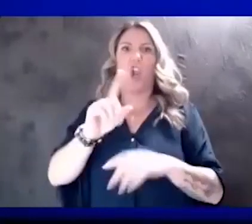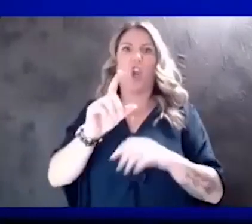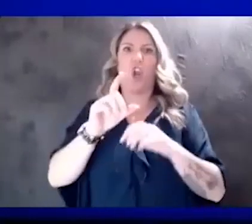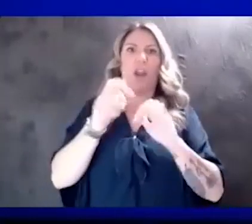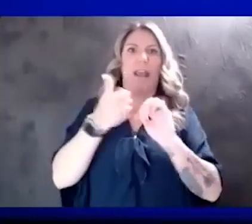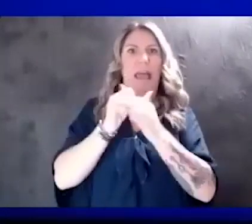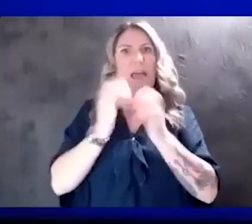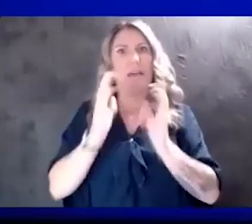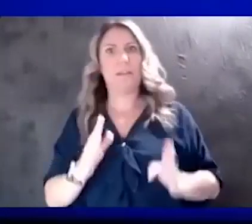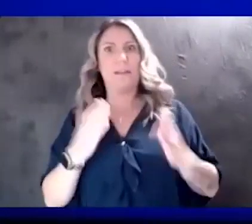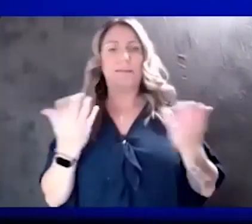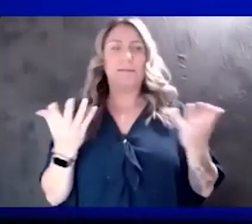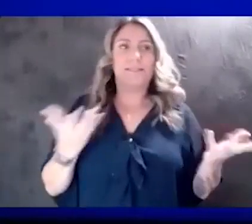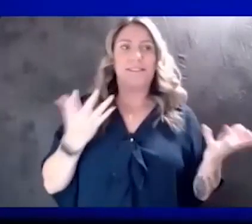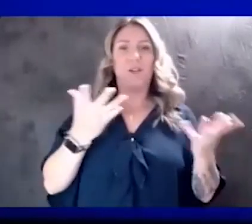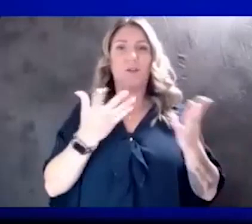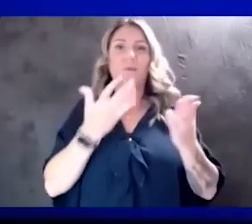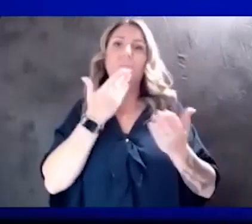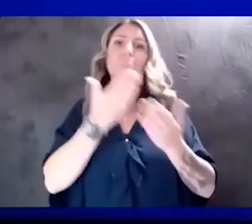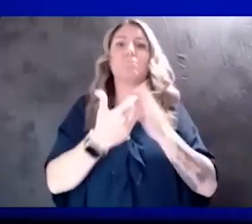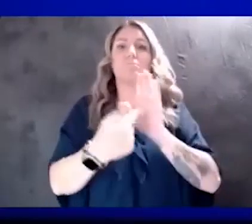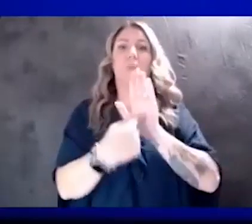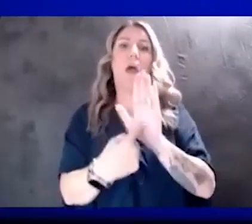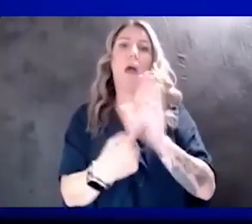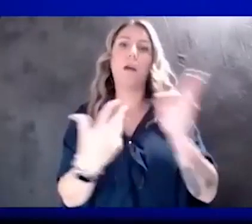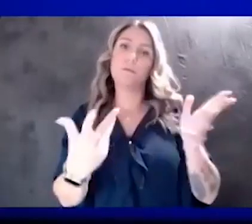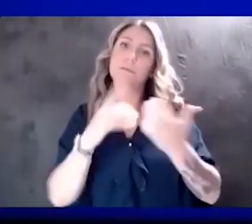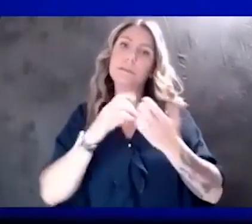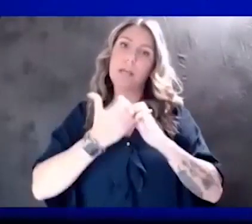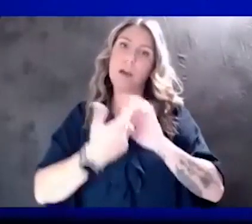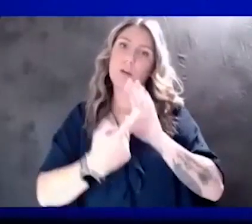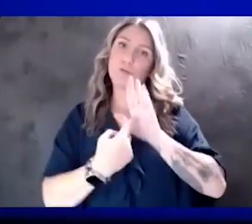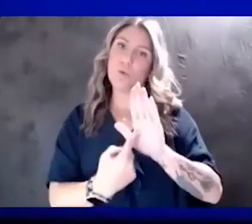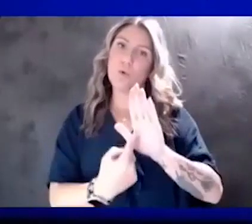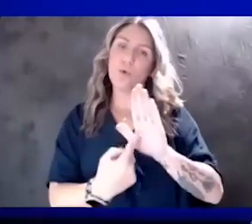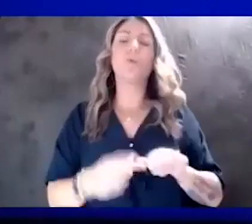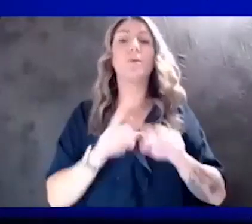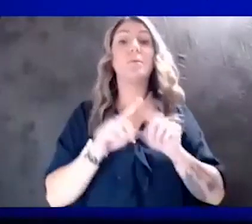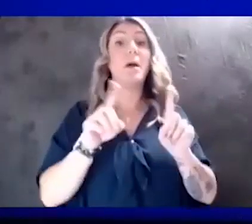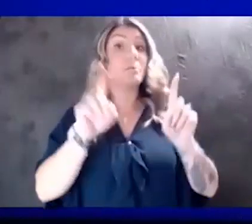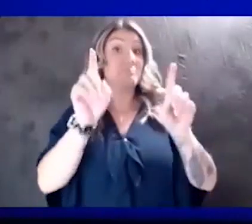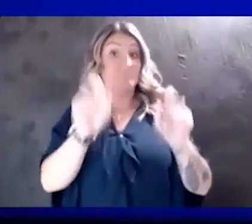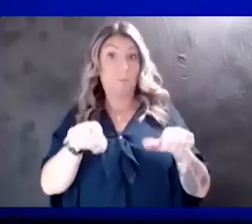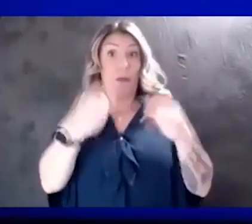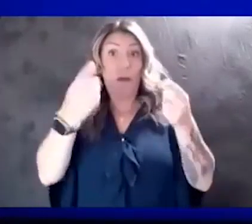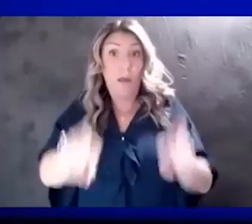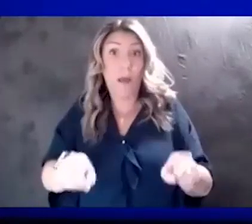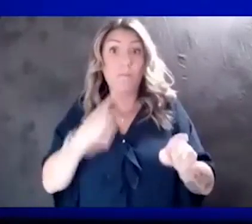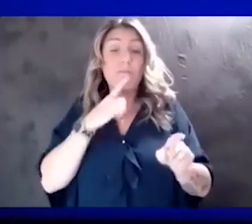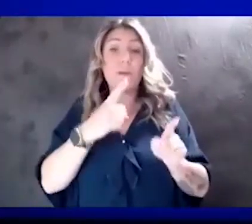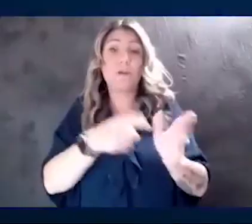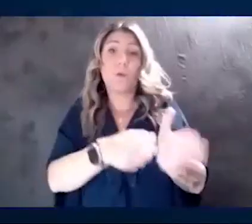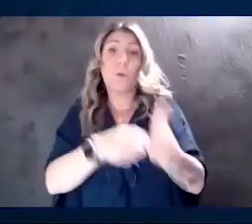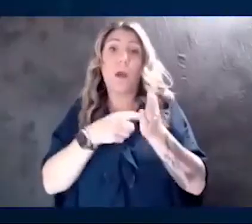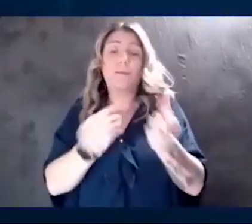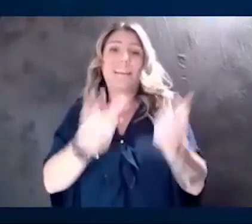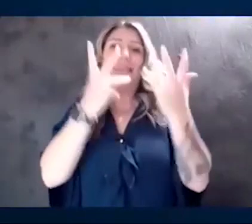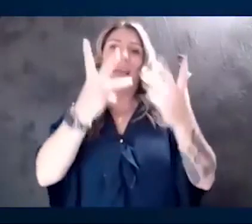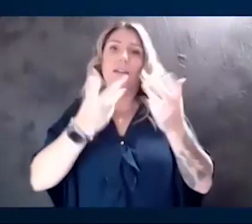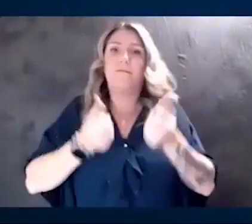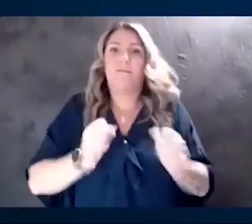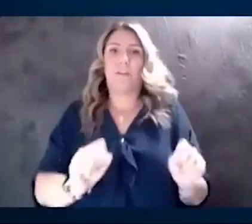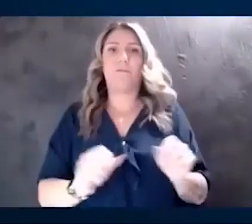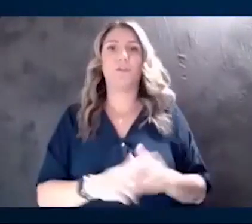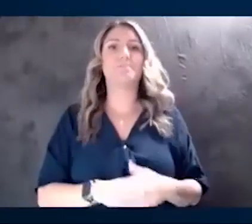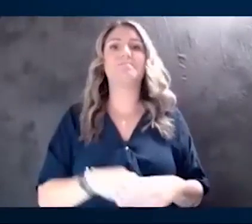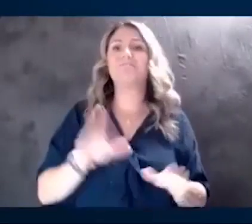good modeling would be the way to go, but it can be done. It requires a lot of buy-in. Yeah, Dr. Barr, don't underestimate,